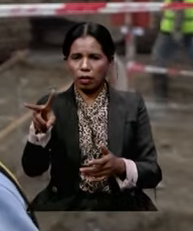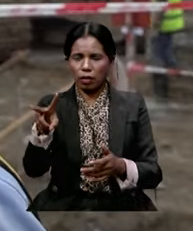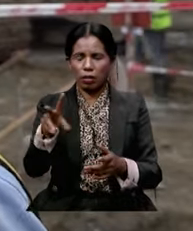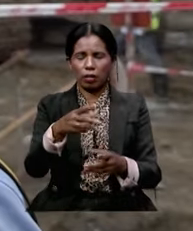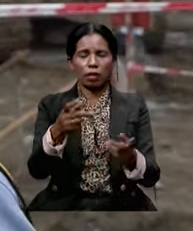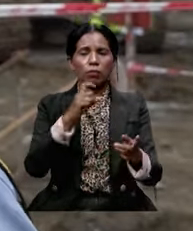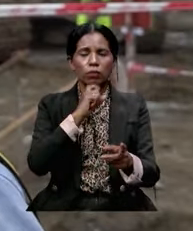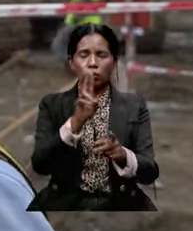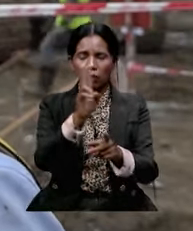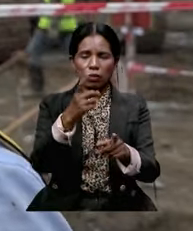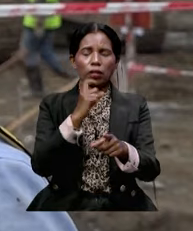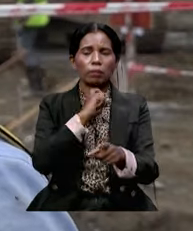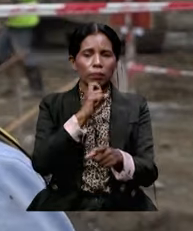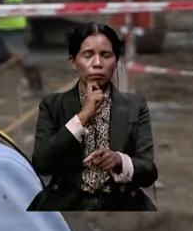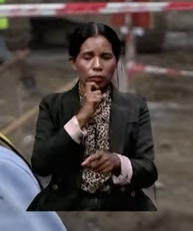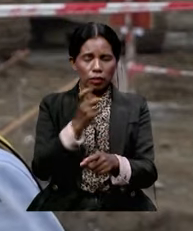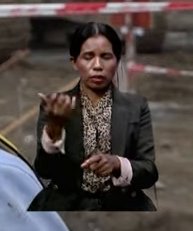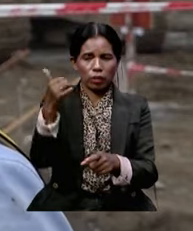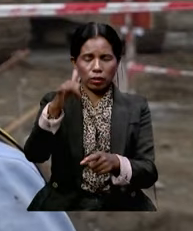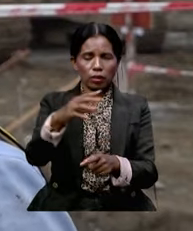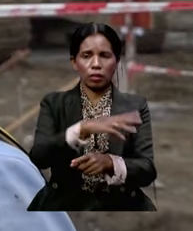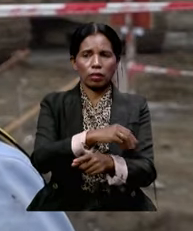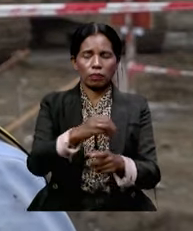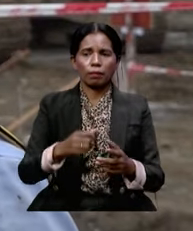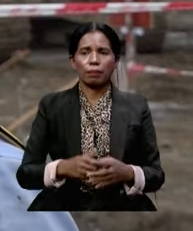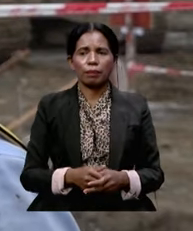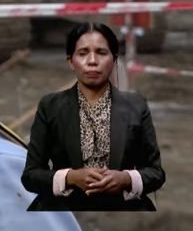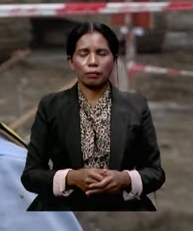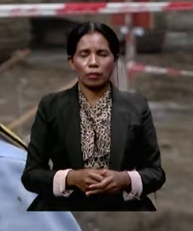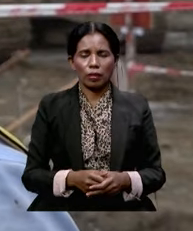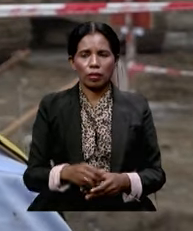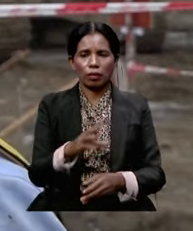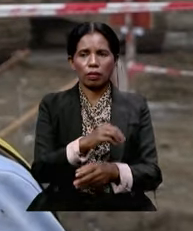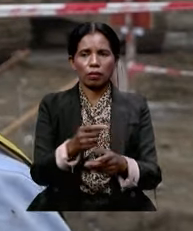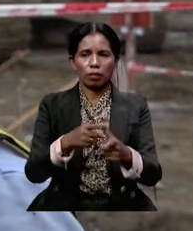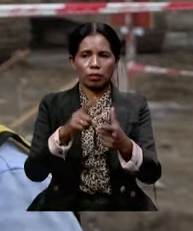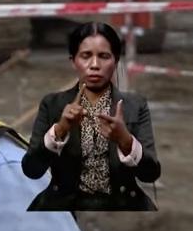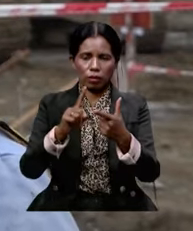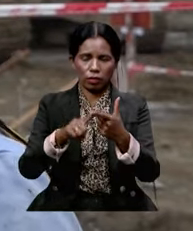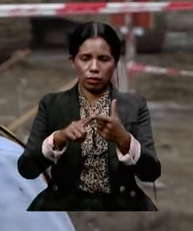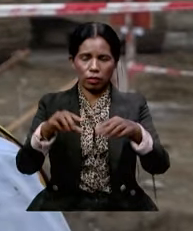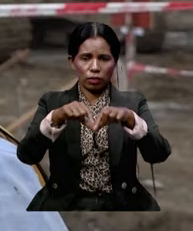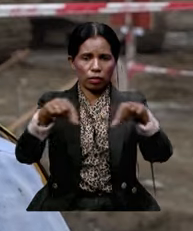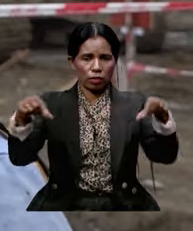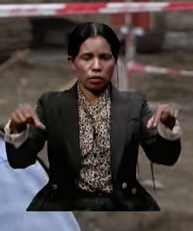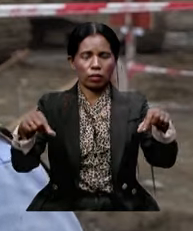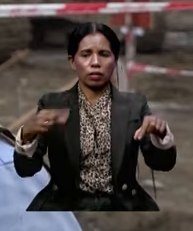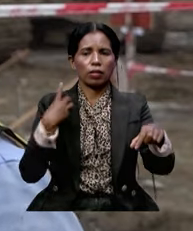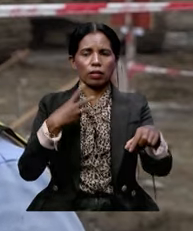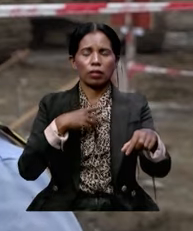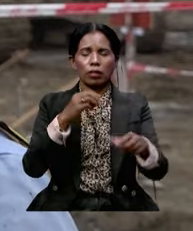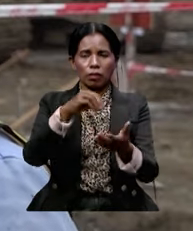concrete. After lean concrete is the cap foundation. After cap foundation is the foundation